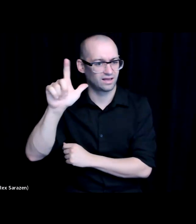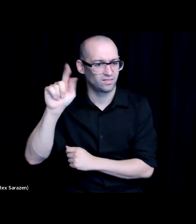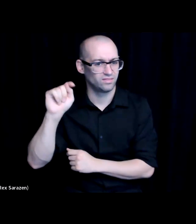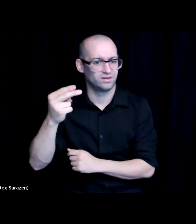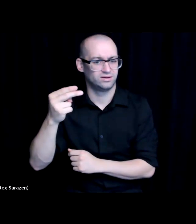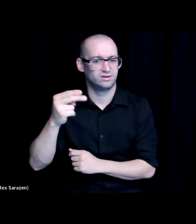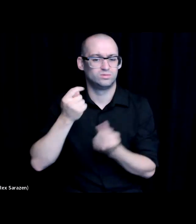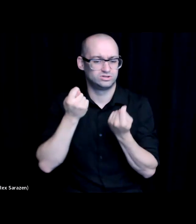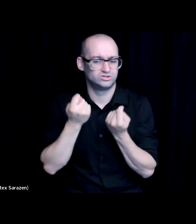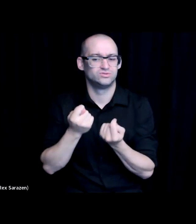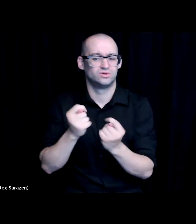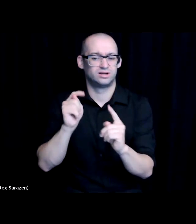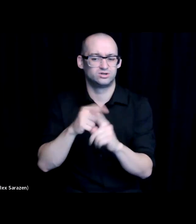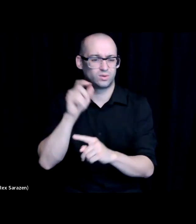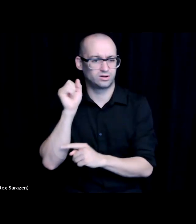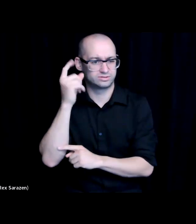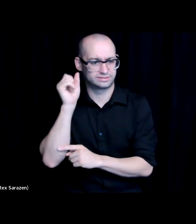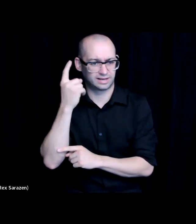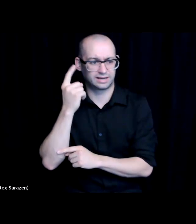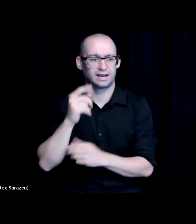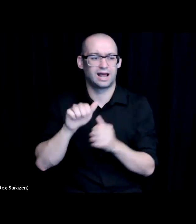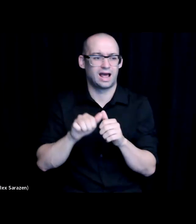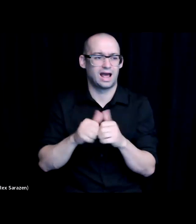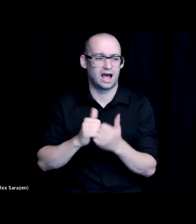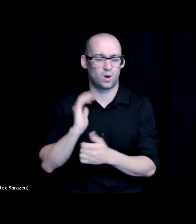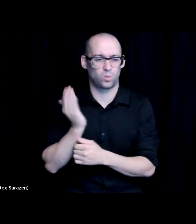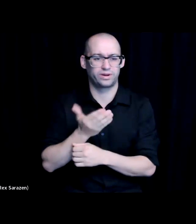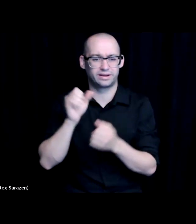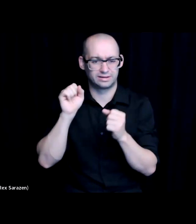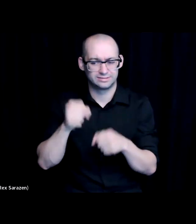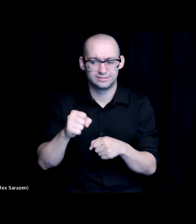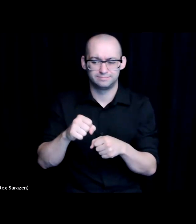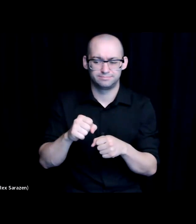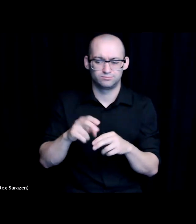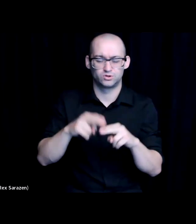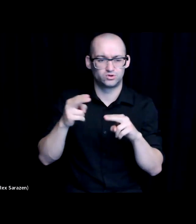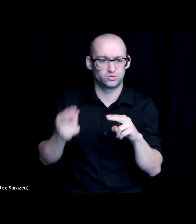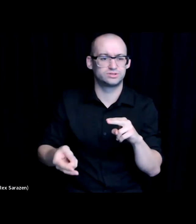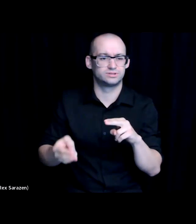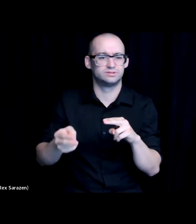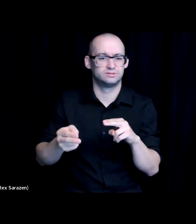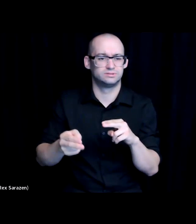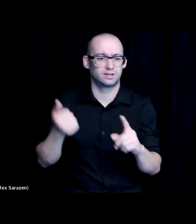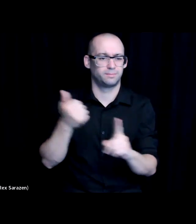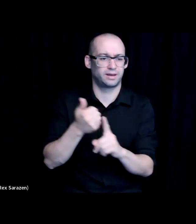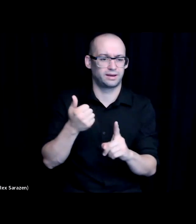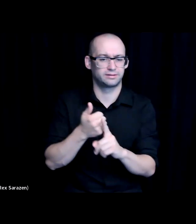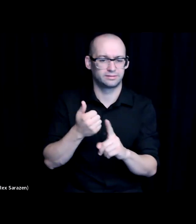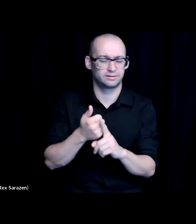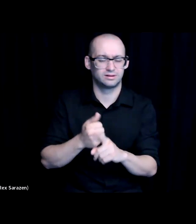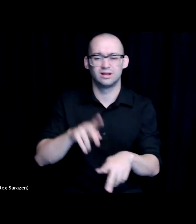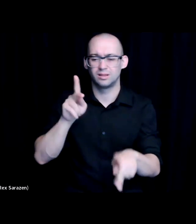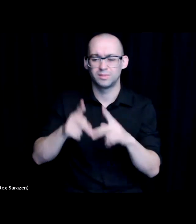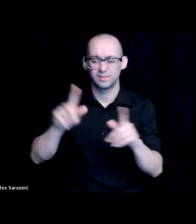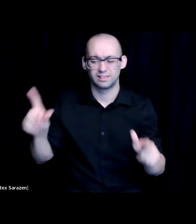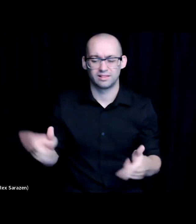to understand how we can not compound the inequity. So the idea that folks living in rural areas